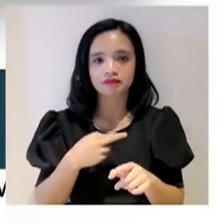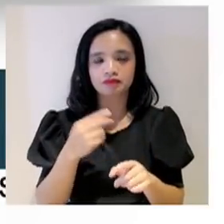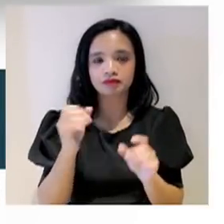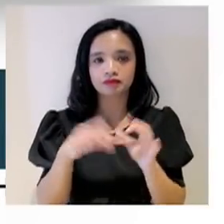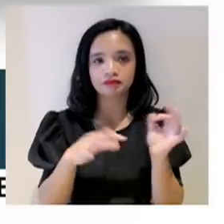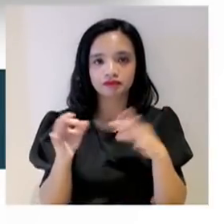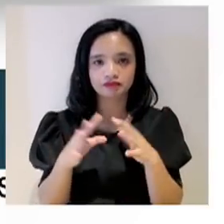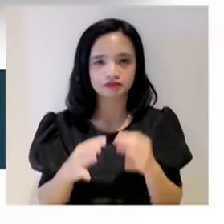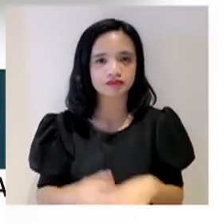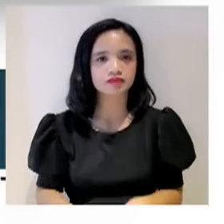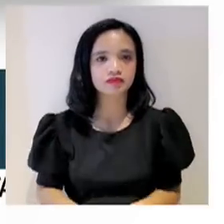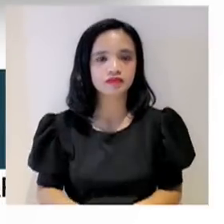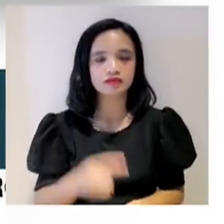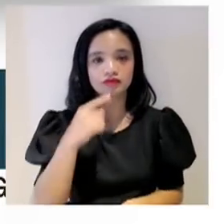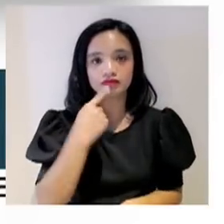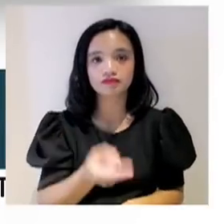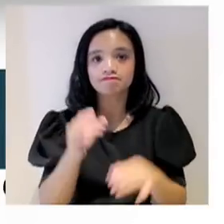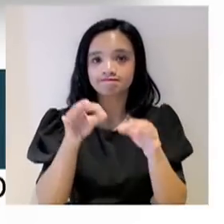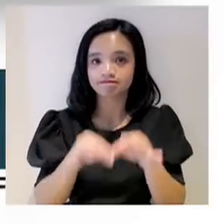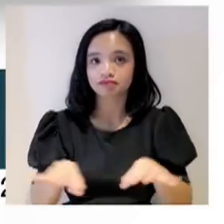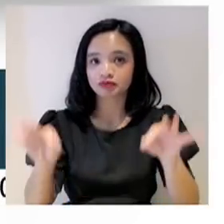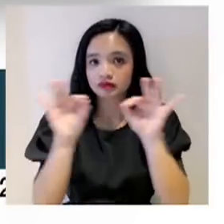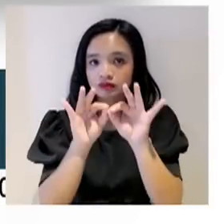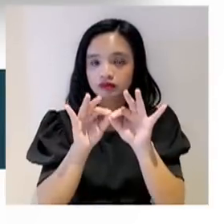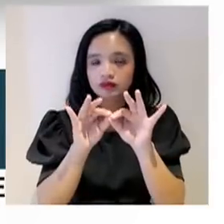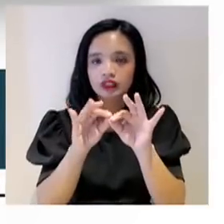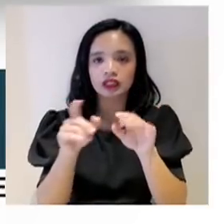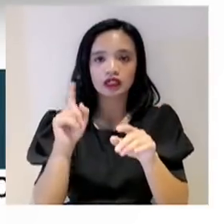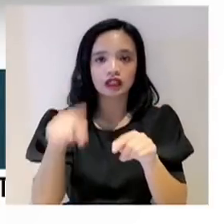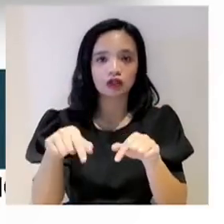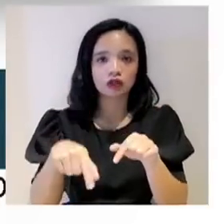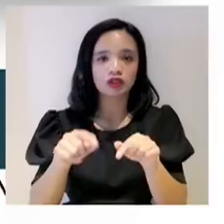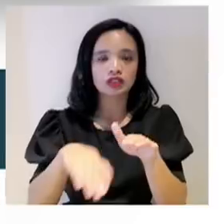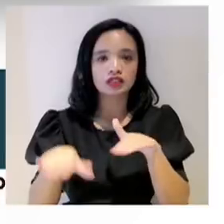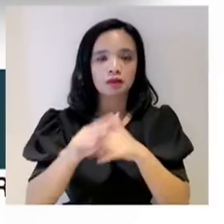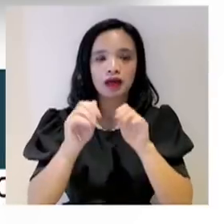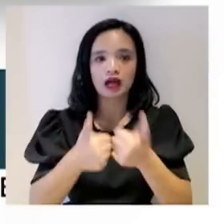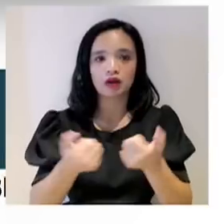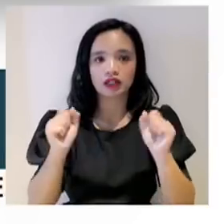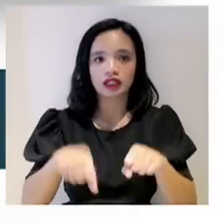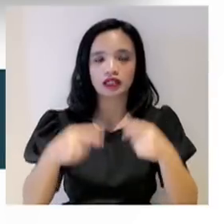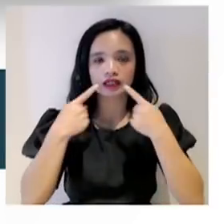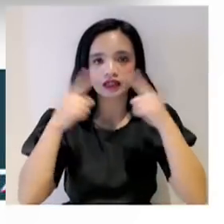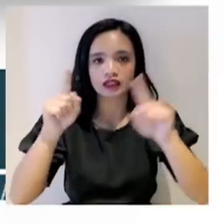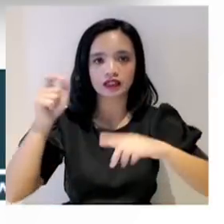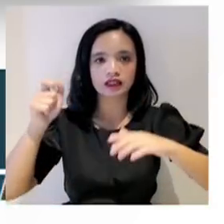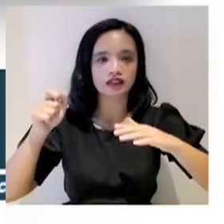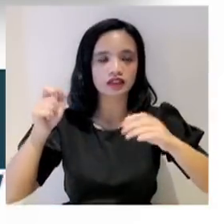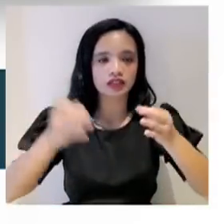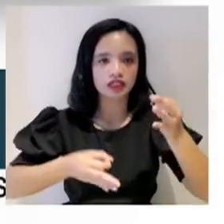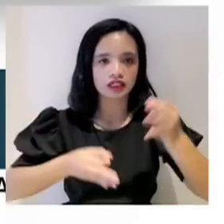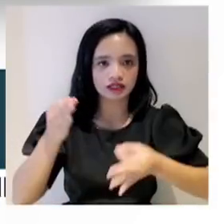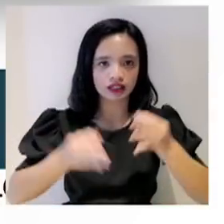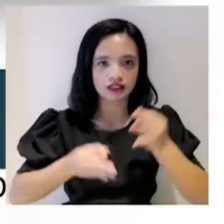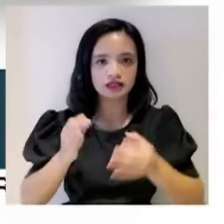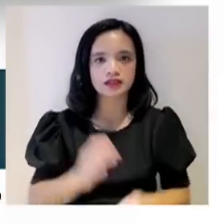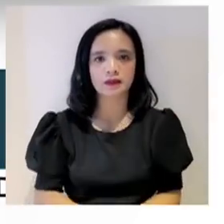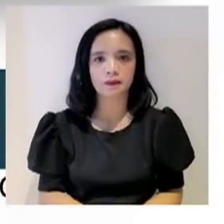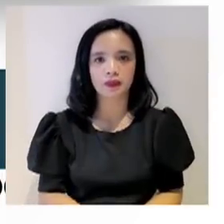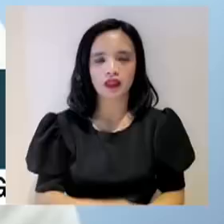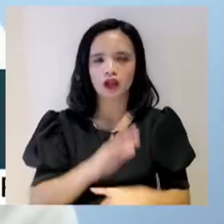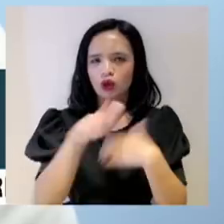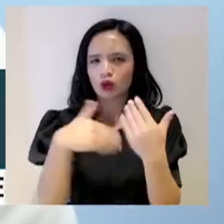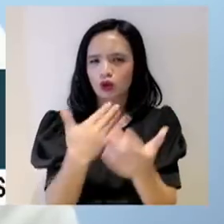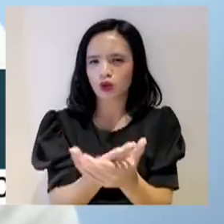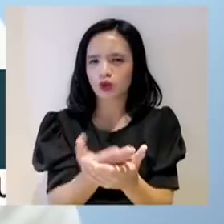probe. She says it is an important step in attaining justice for families and victims of extrajudicial killings. For National Union of